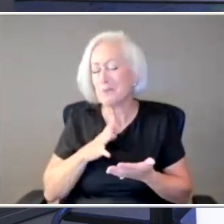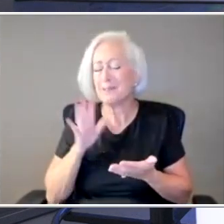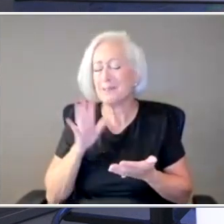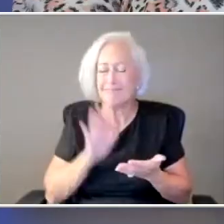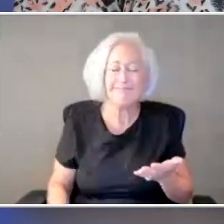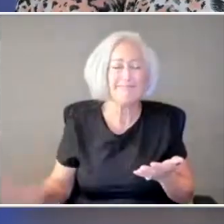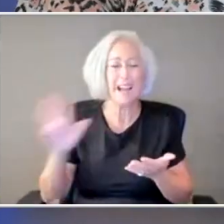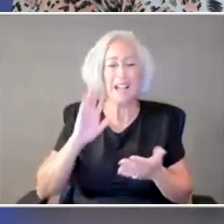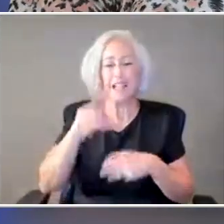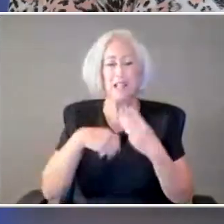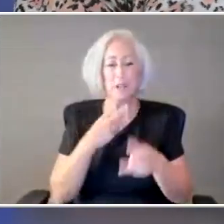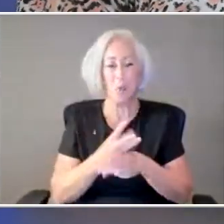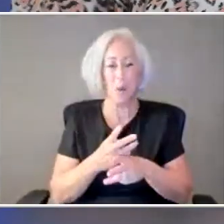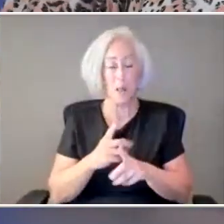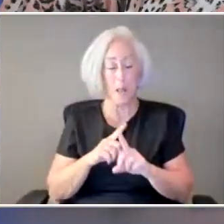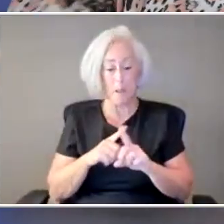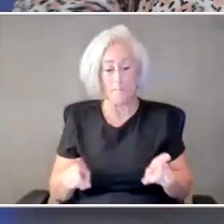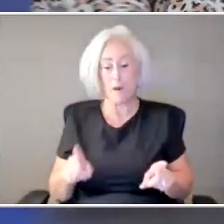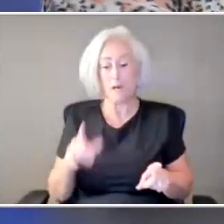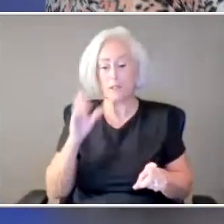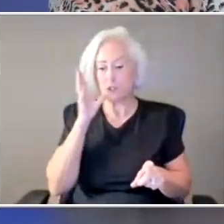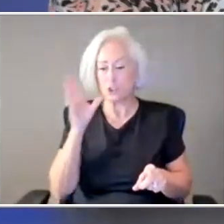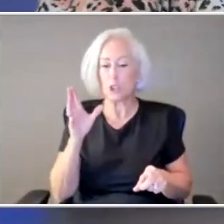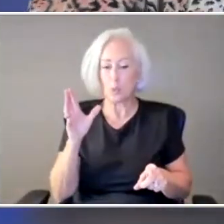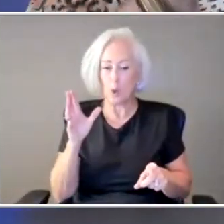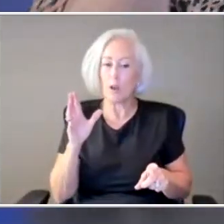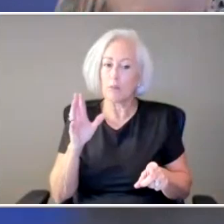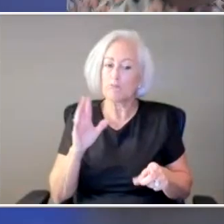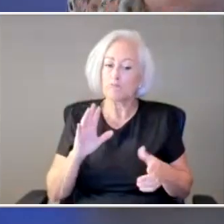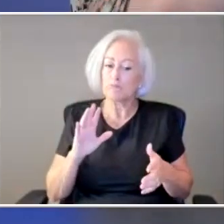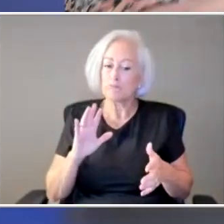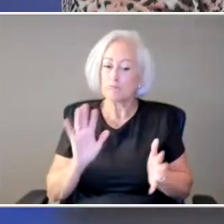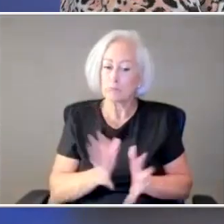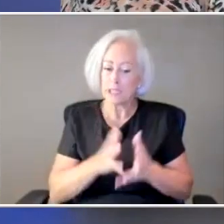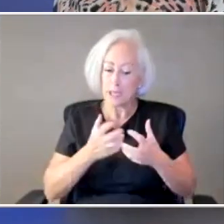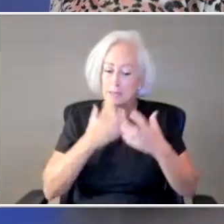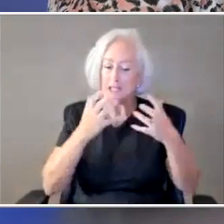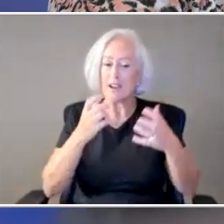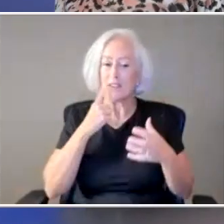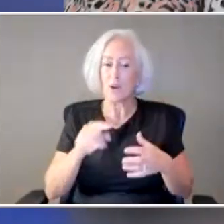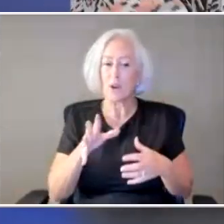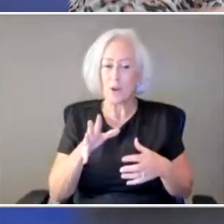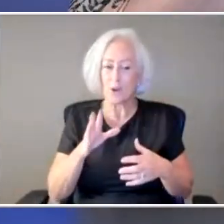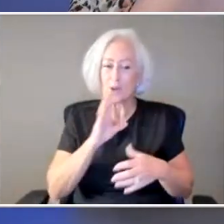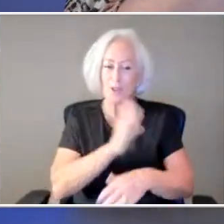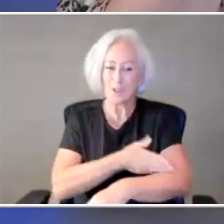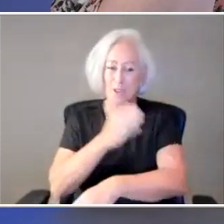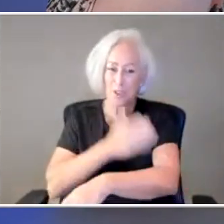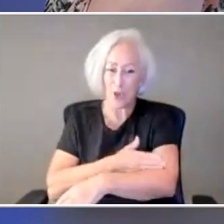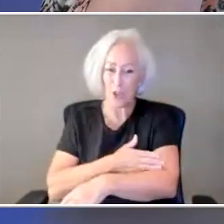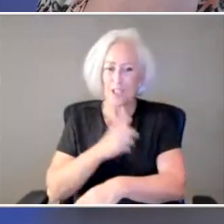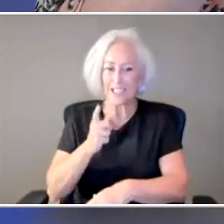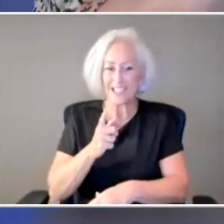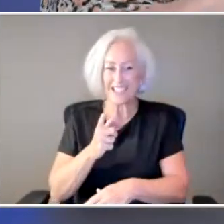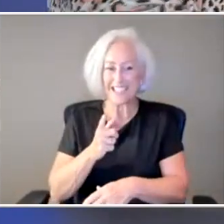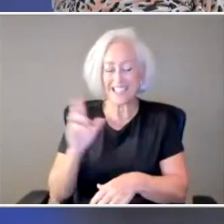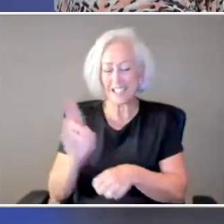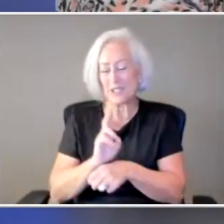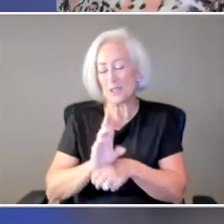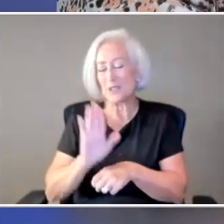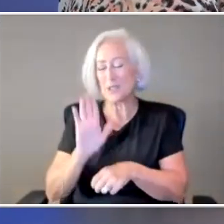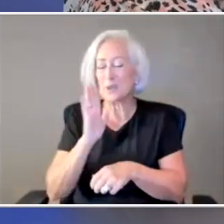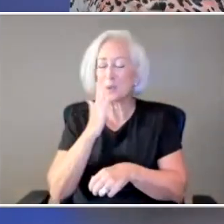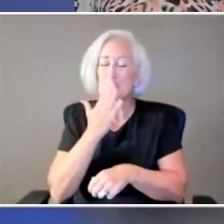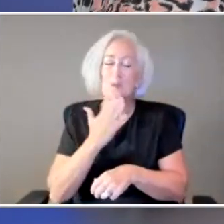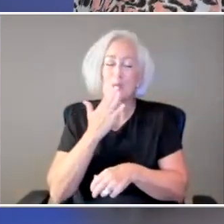bear for her daughters. It's just not the, like the rawr kind of mama bear. It's just, she uses that really sweet,